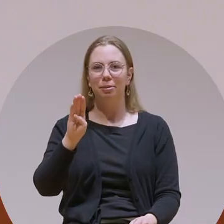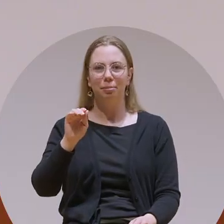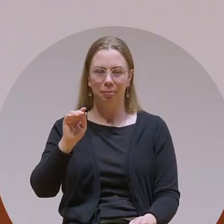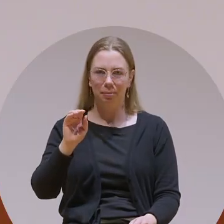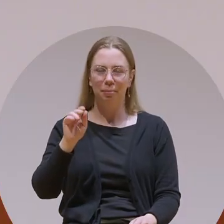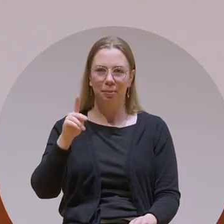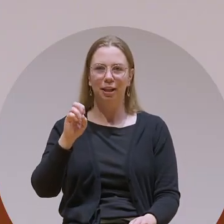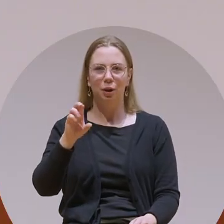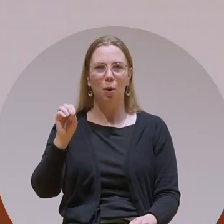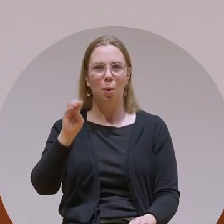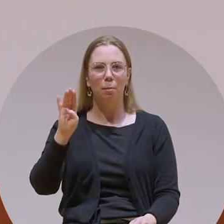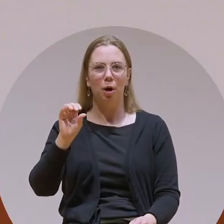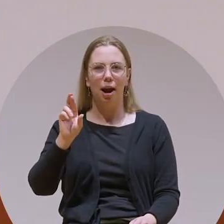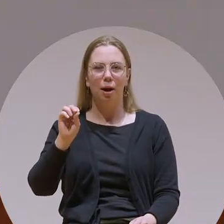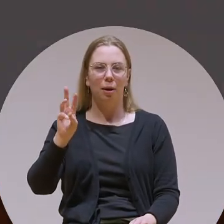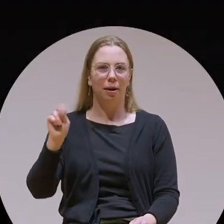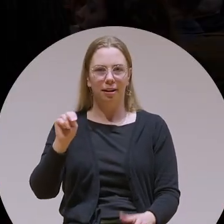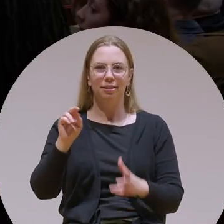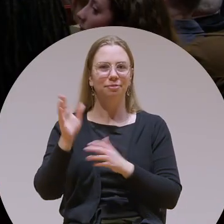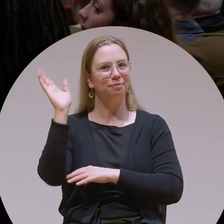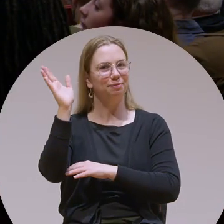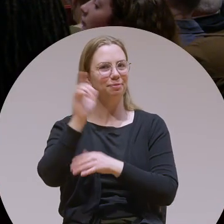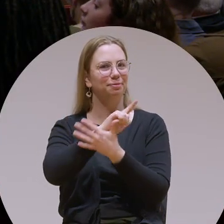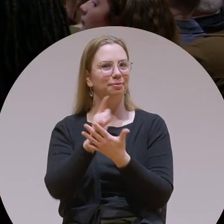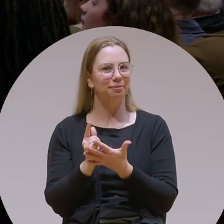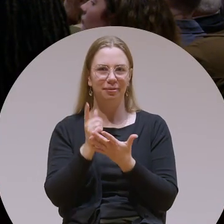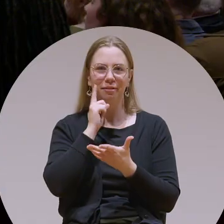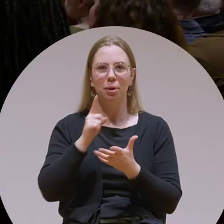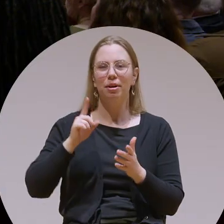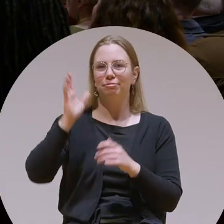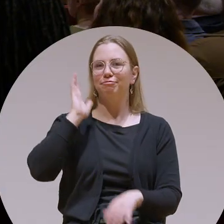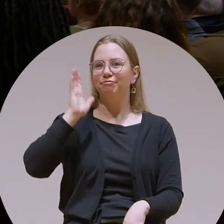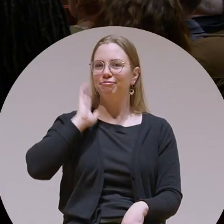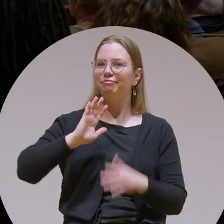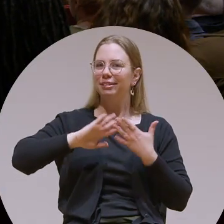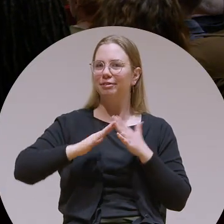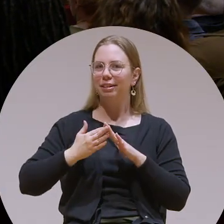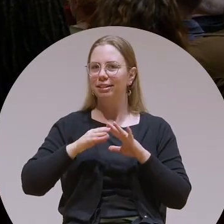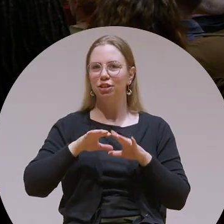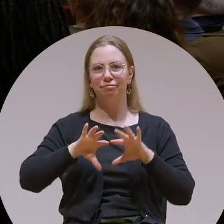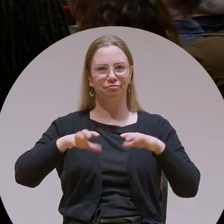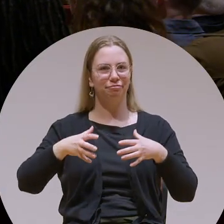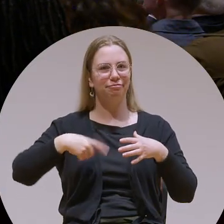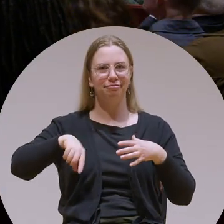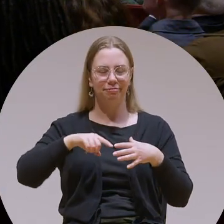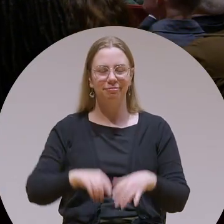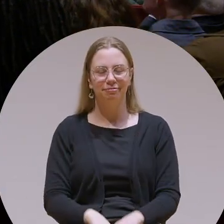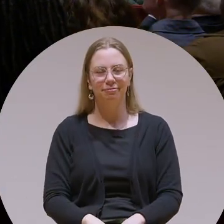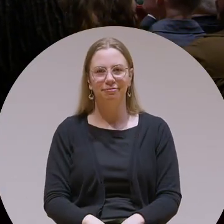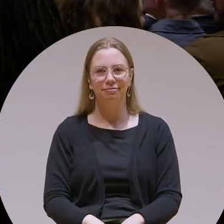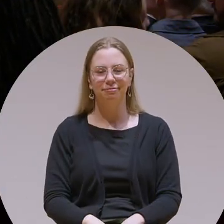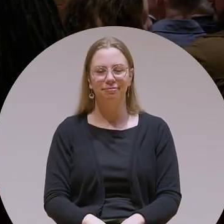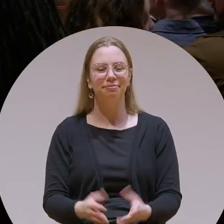and Architecture of Ancient Civilizations. No, it's just frozen. Oh, there we go. It was waiting for